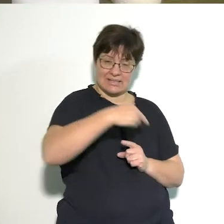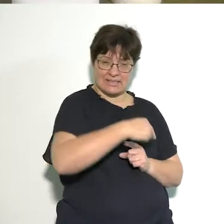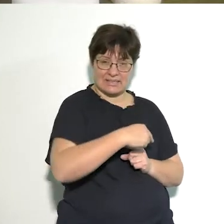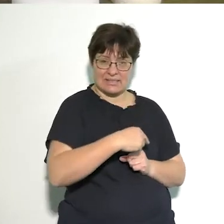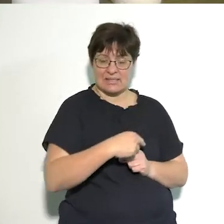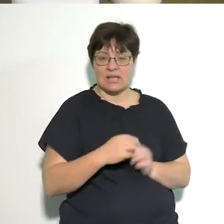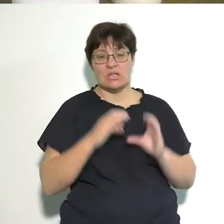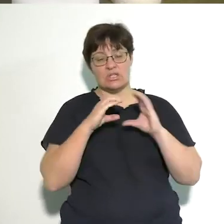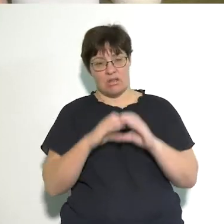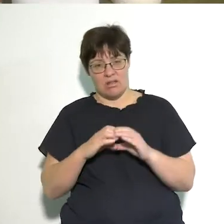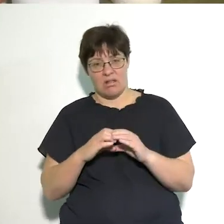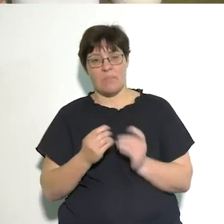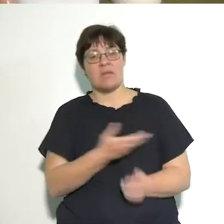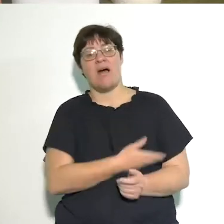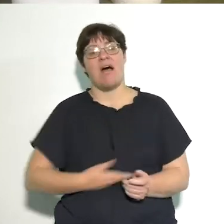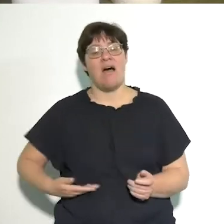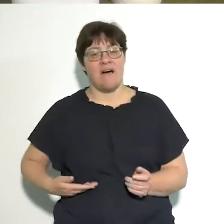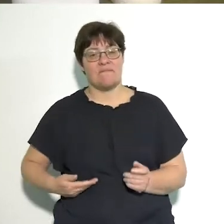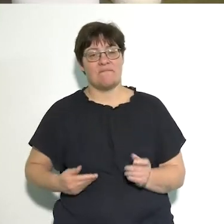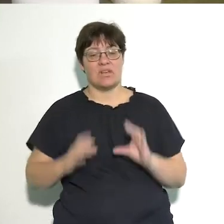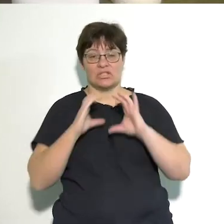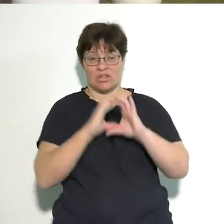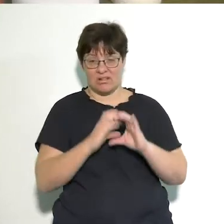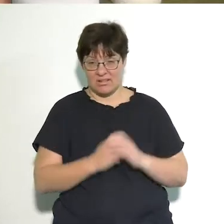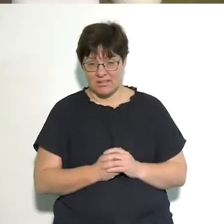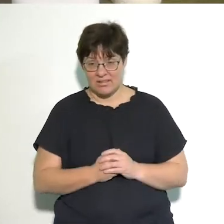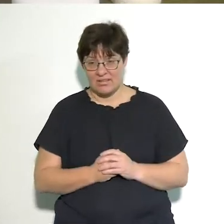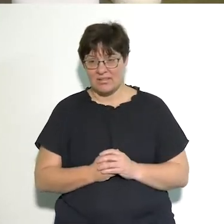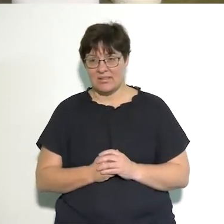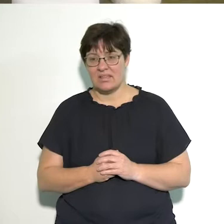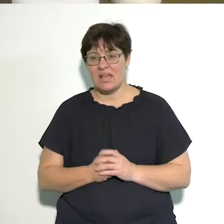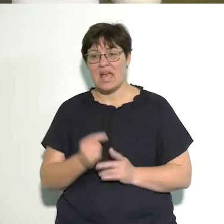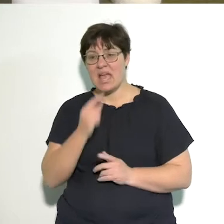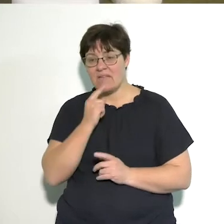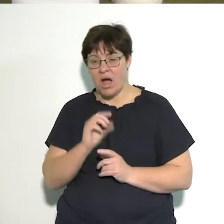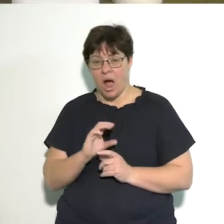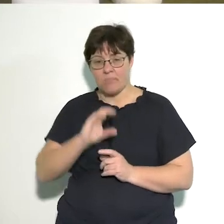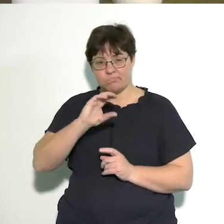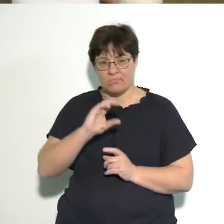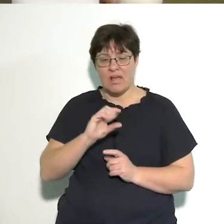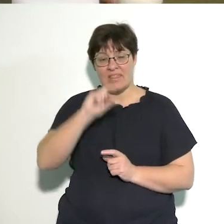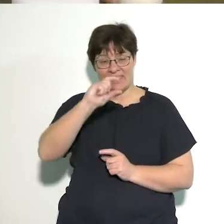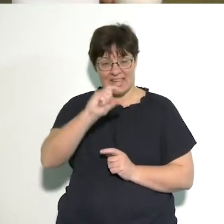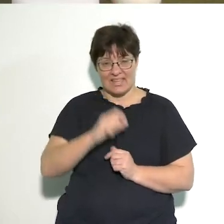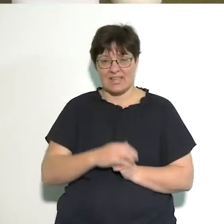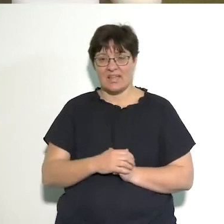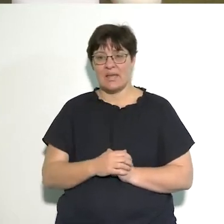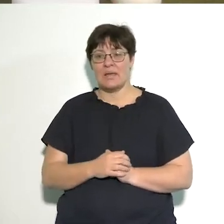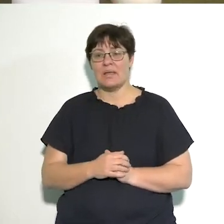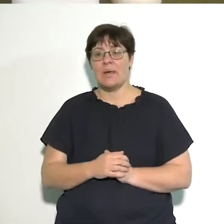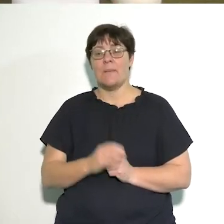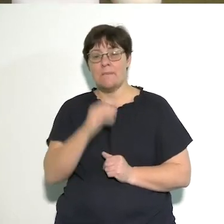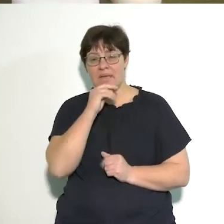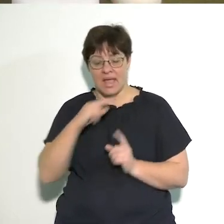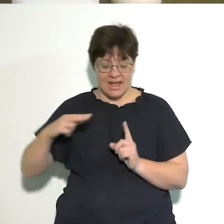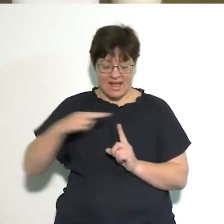around a circle to create your semicircle. The other very handy tip is that if it's puffy and thick like this, I